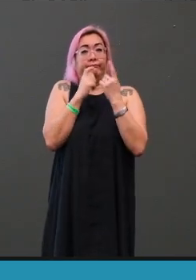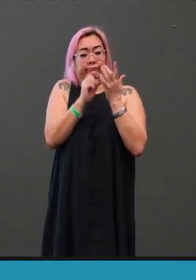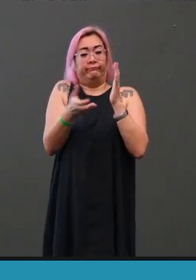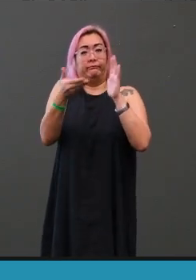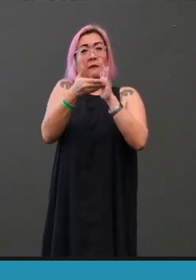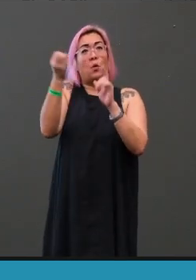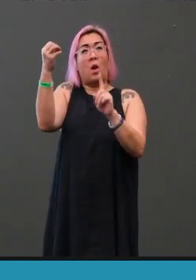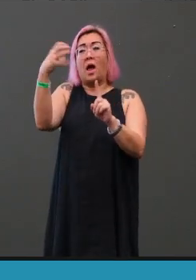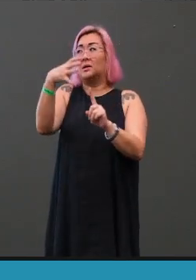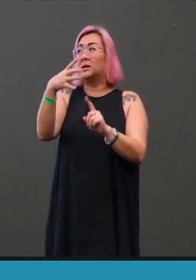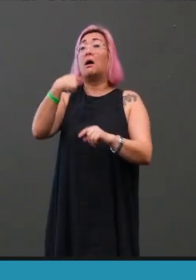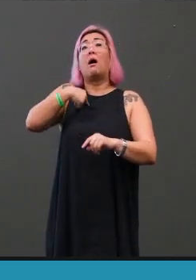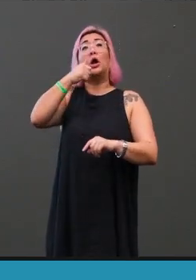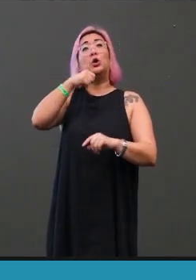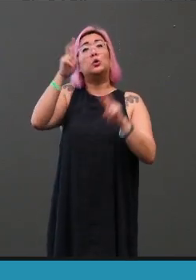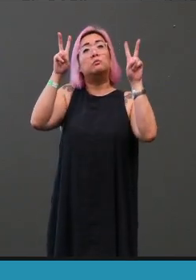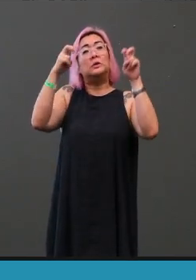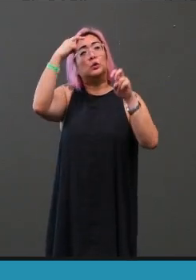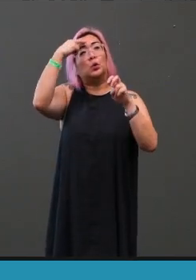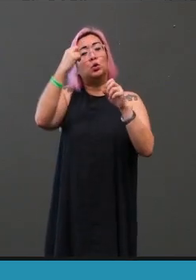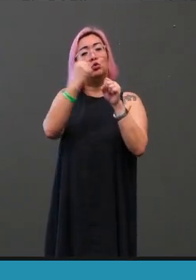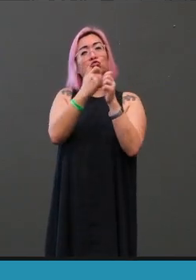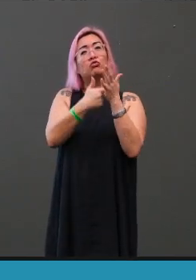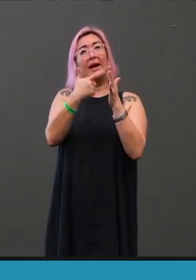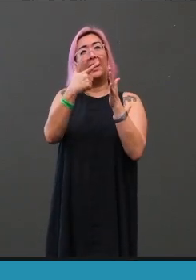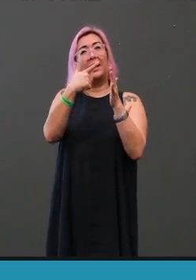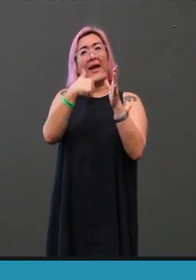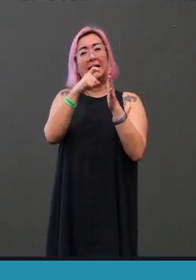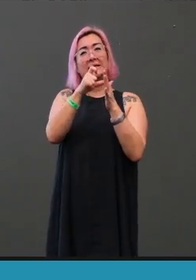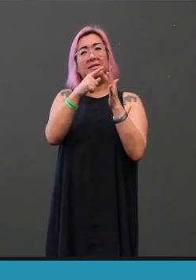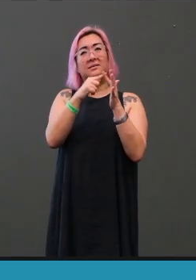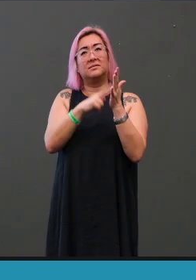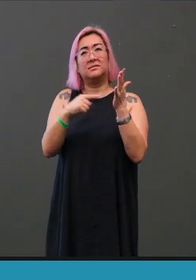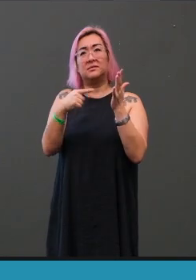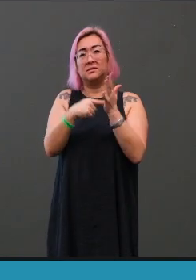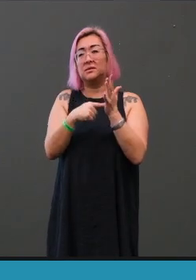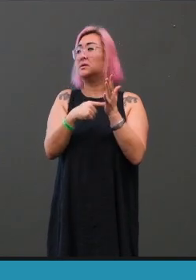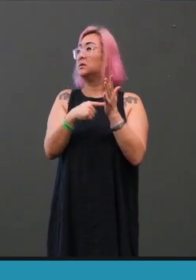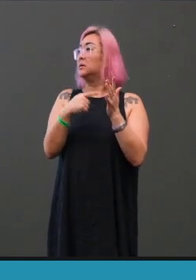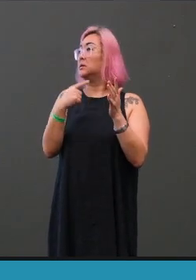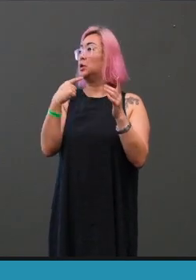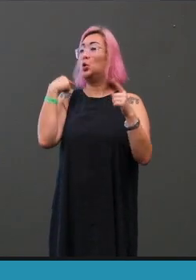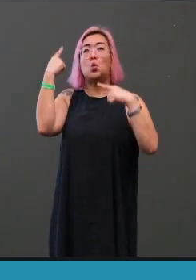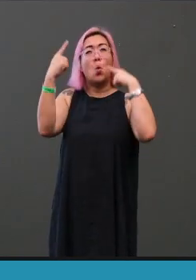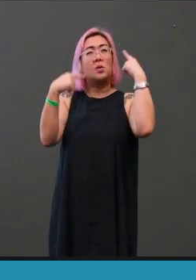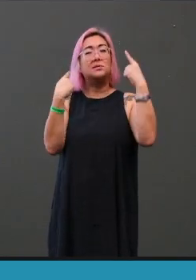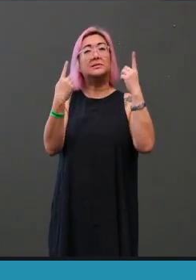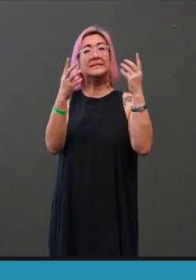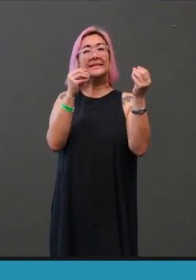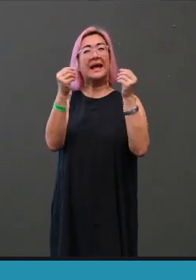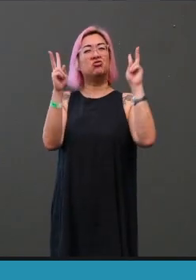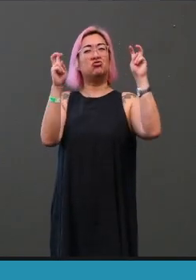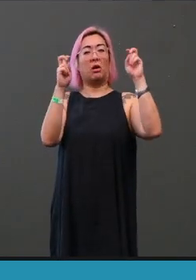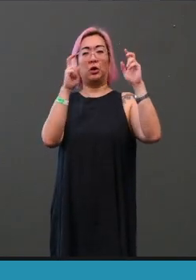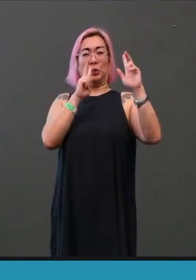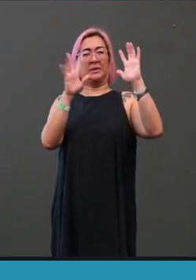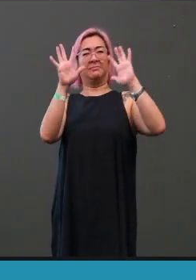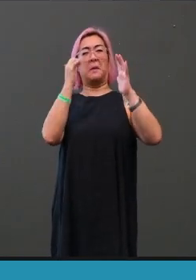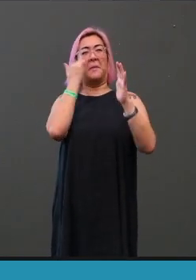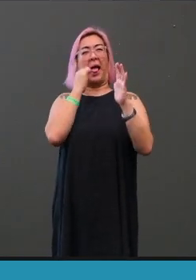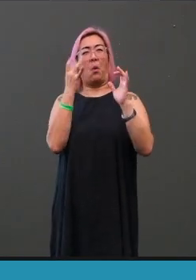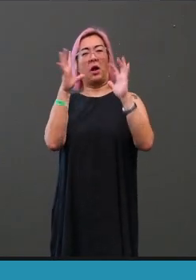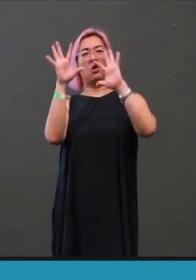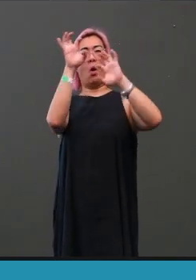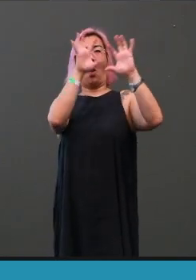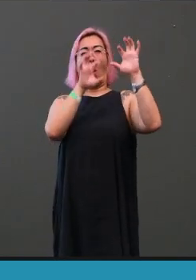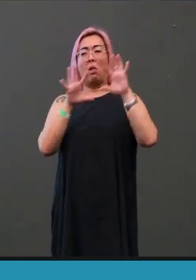gradient noise texture. So this is essentially just an image, this very blurry black and white image, which has